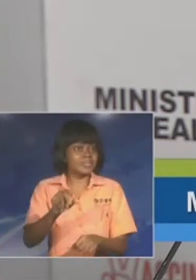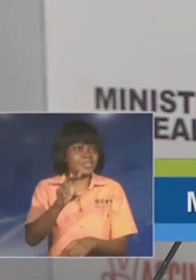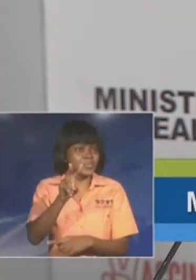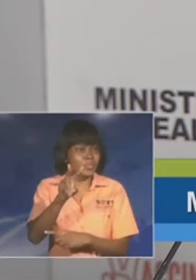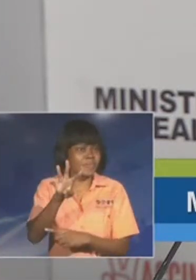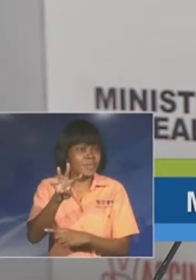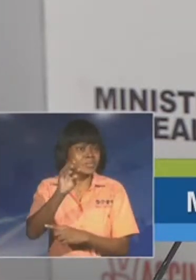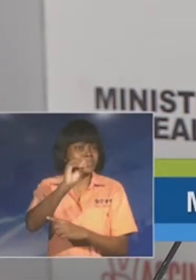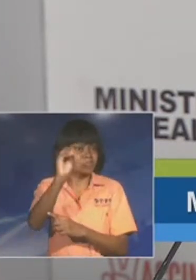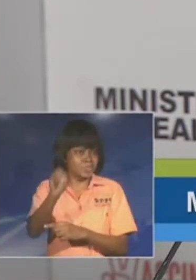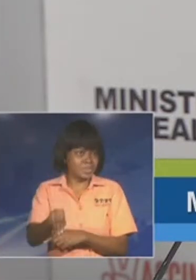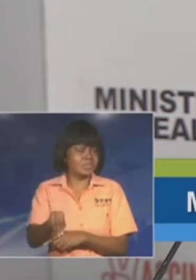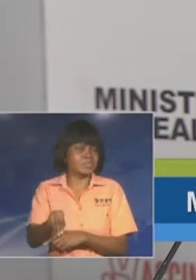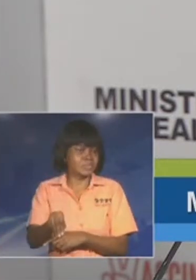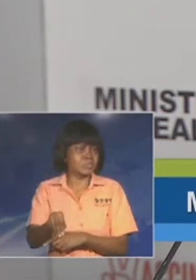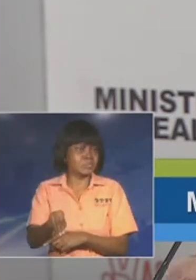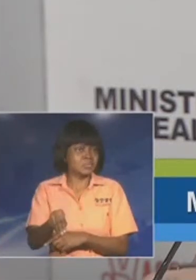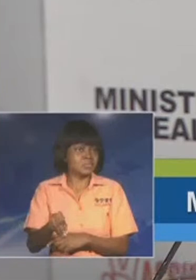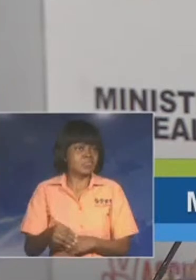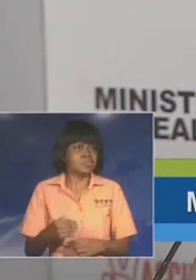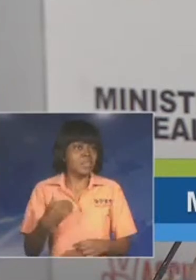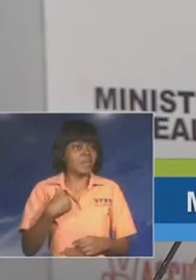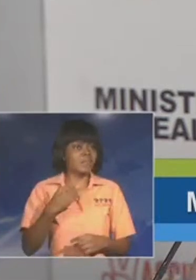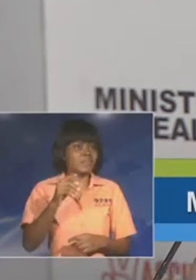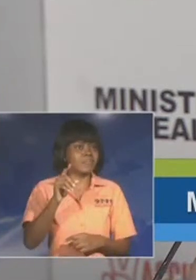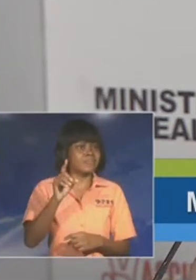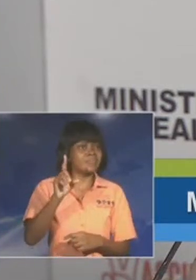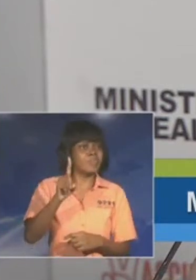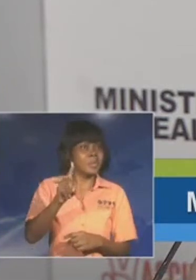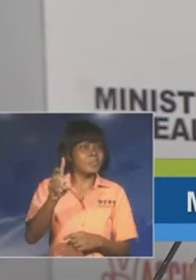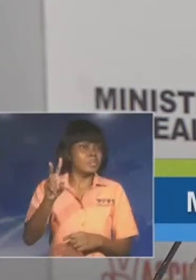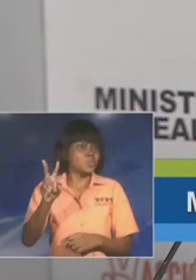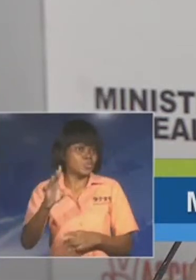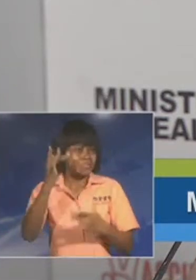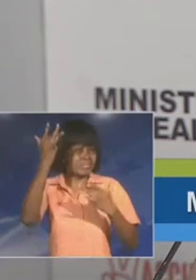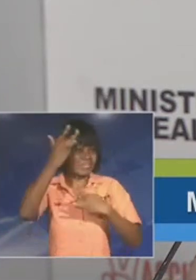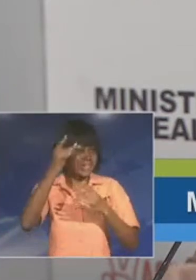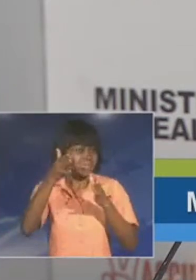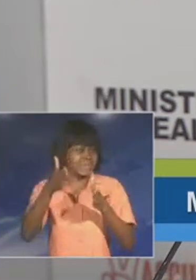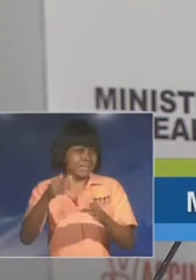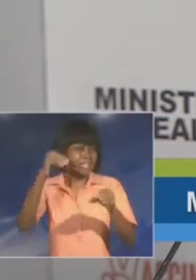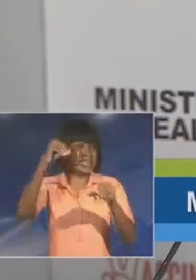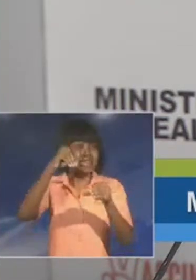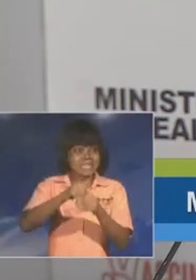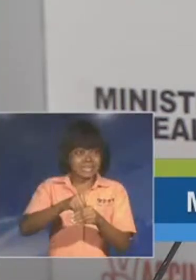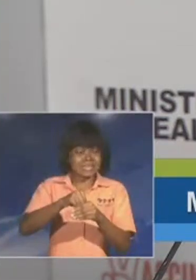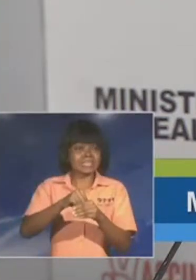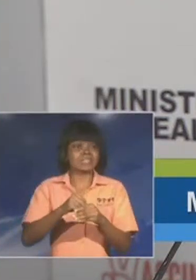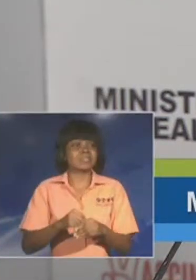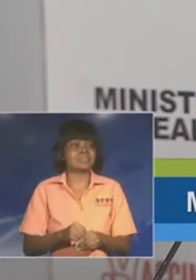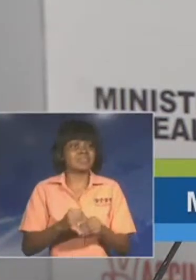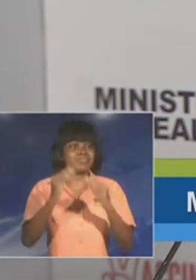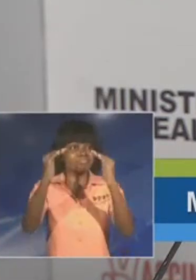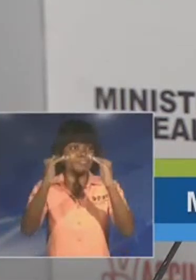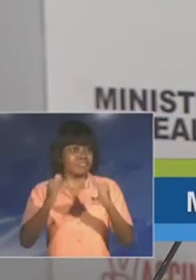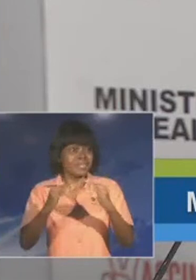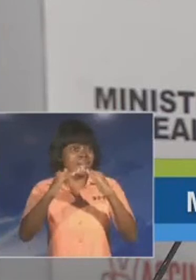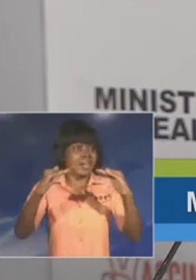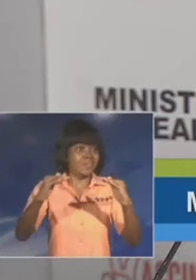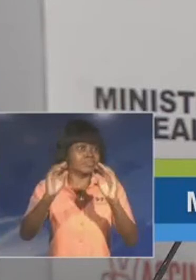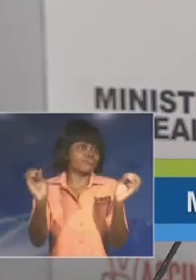194 patients in the hospitals in the parallel healthcare system. There are no patients in the step-down